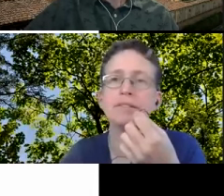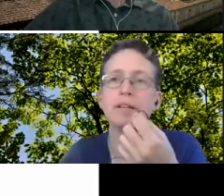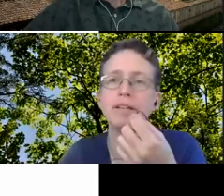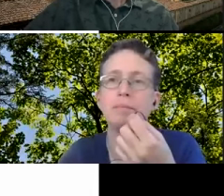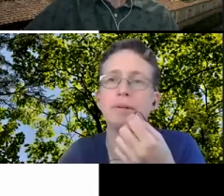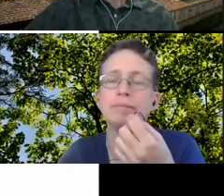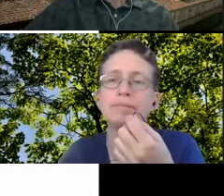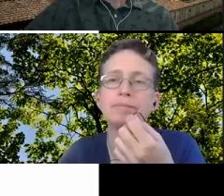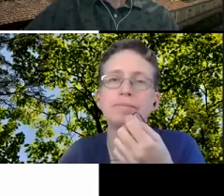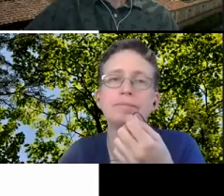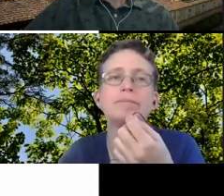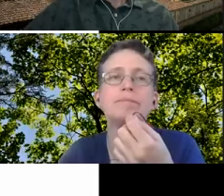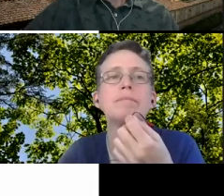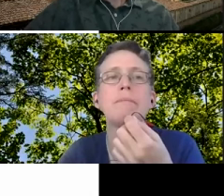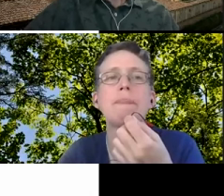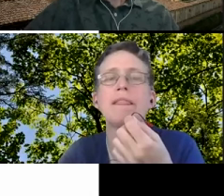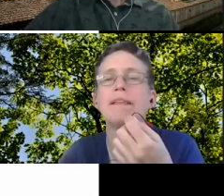birds, for example.